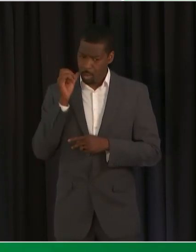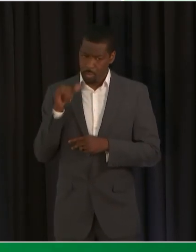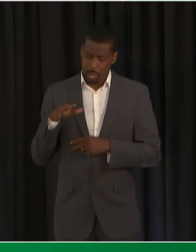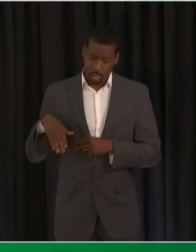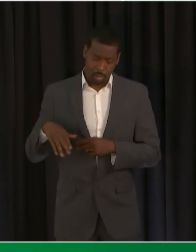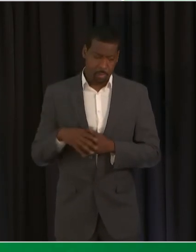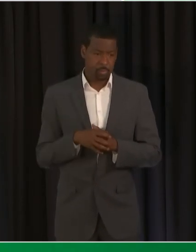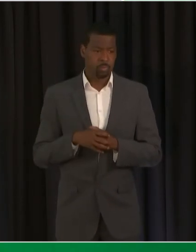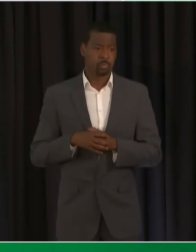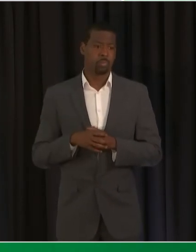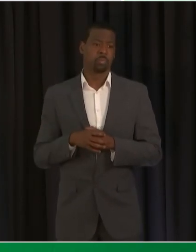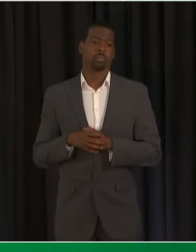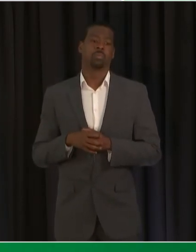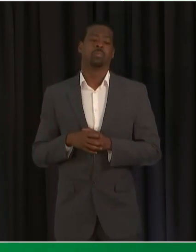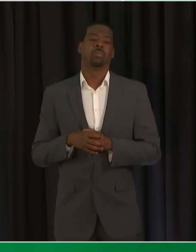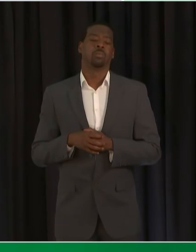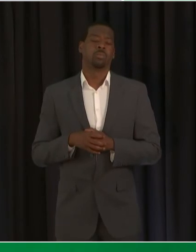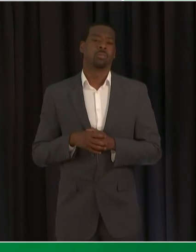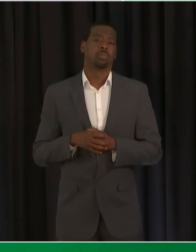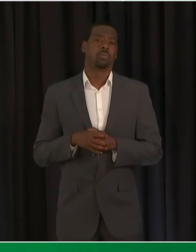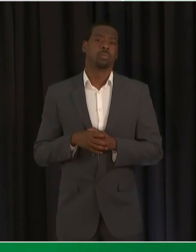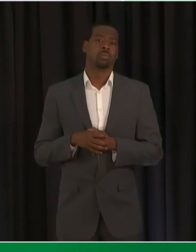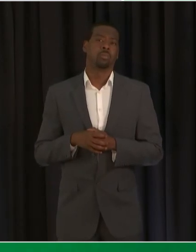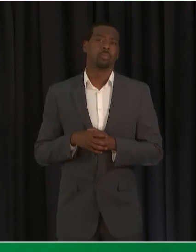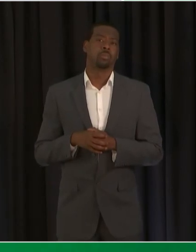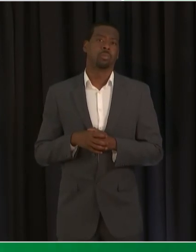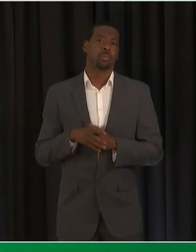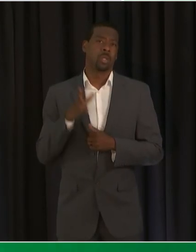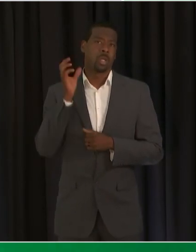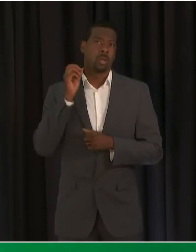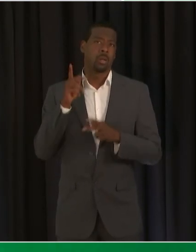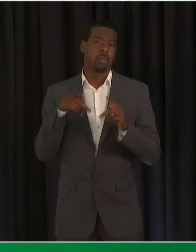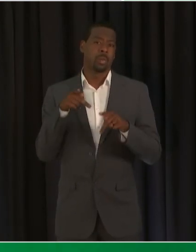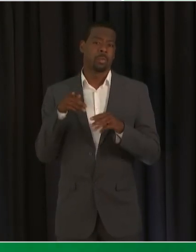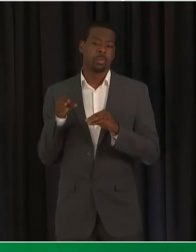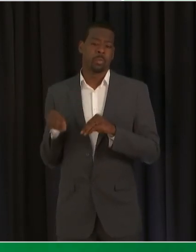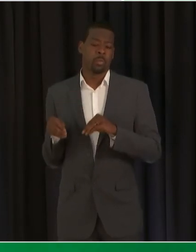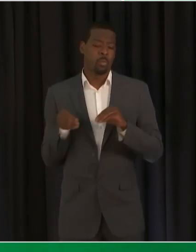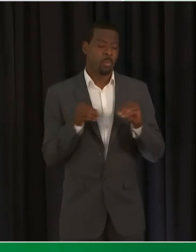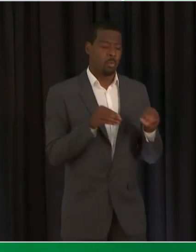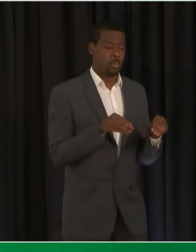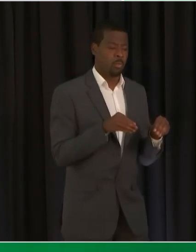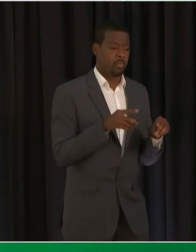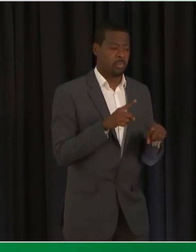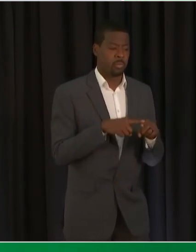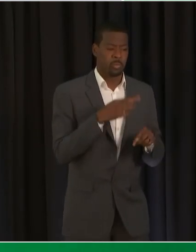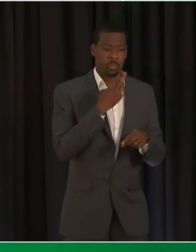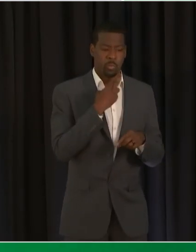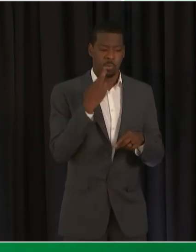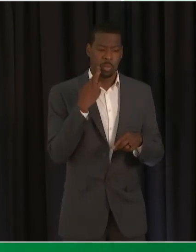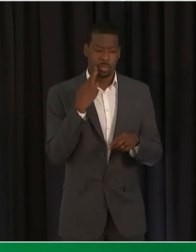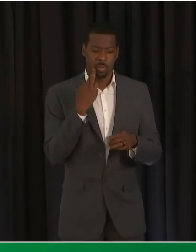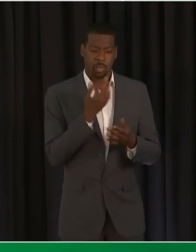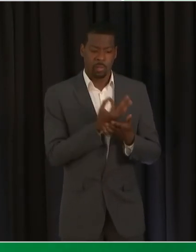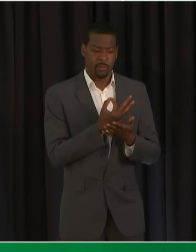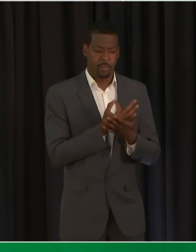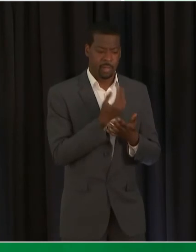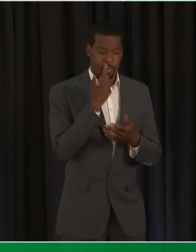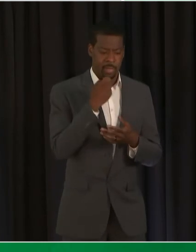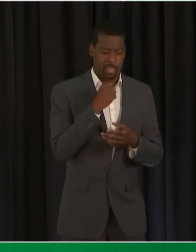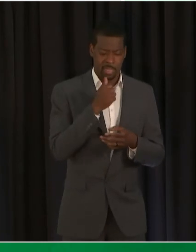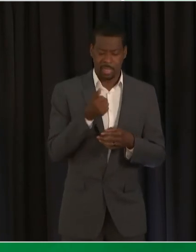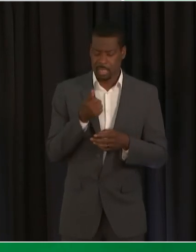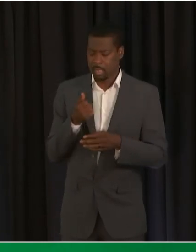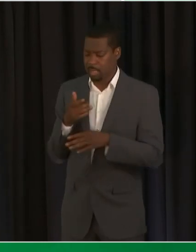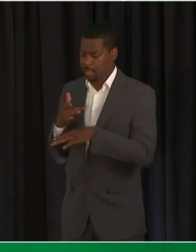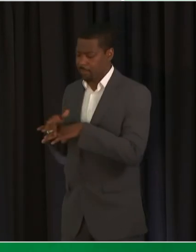heard that. Yeah. All right. In fact, I hear people pivoting towards the restaurant fund because they aren't